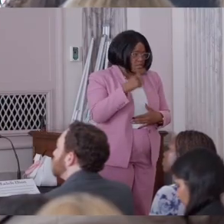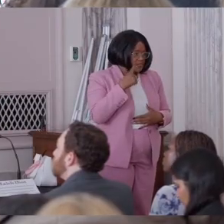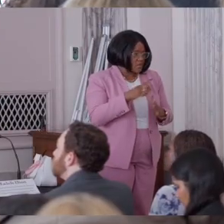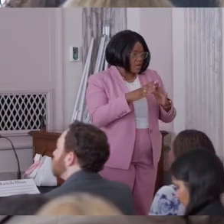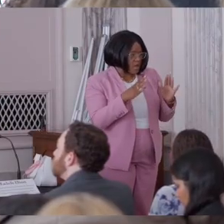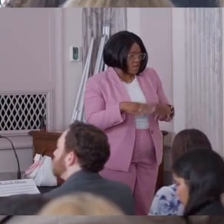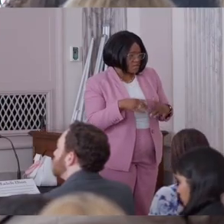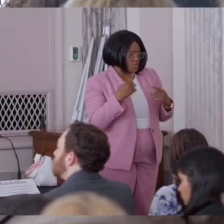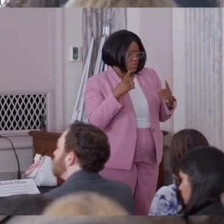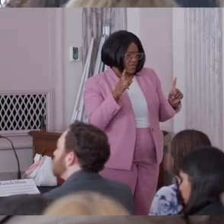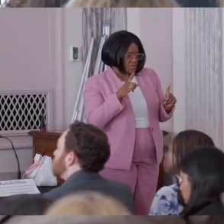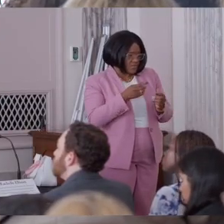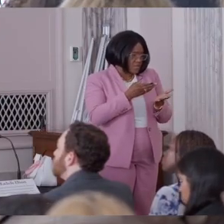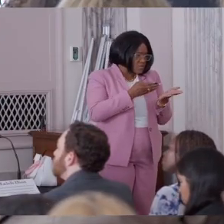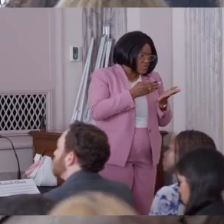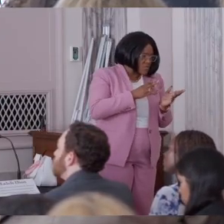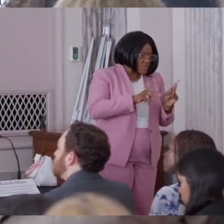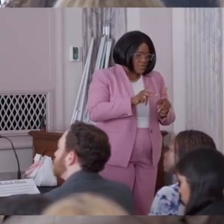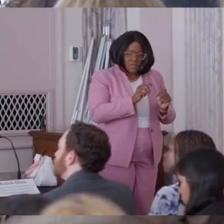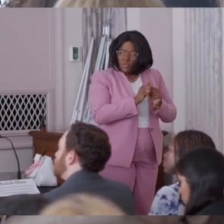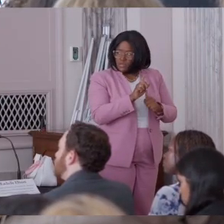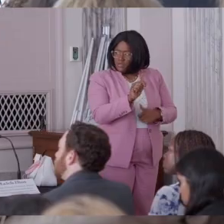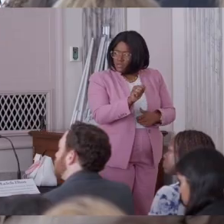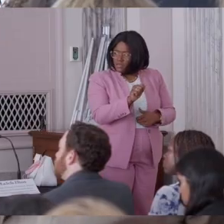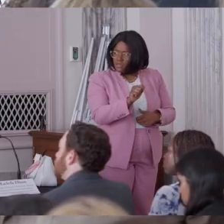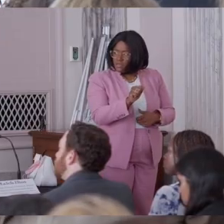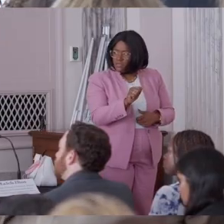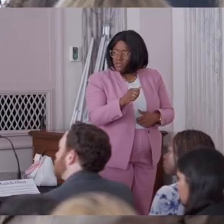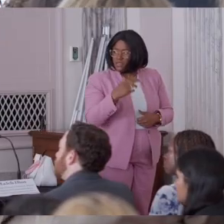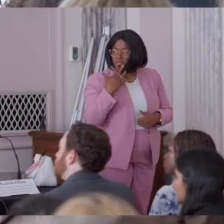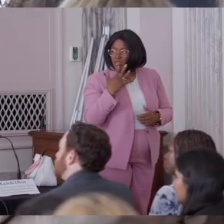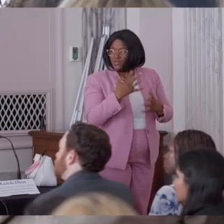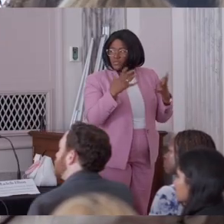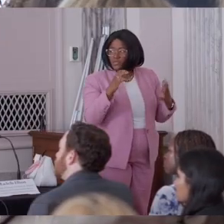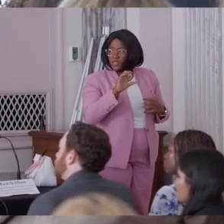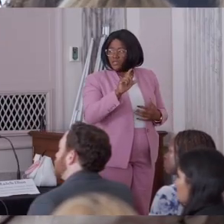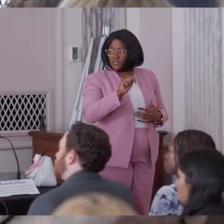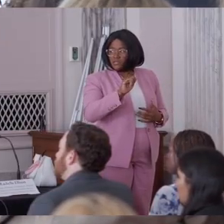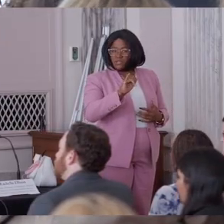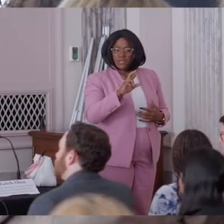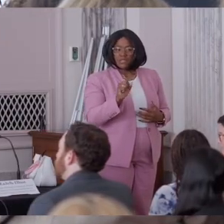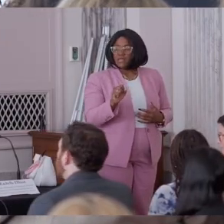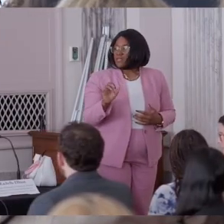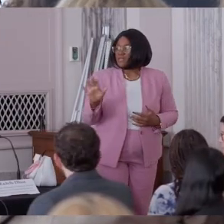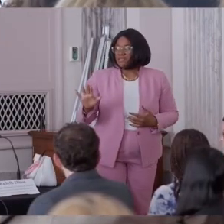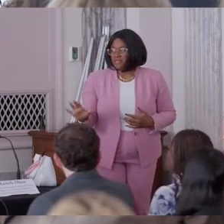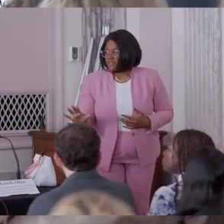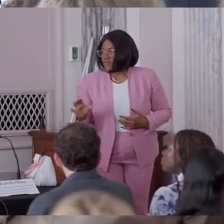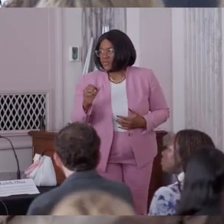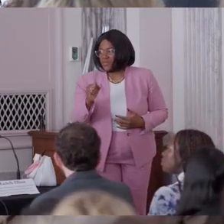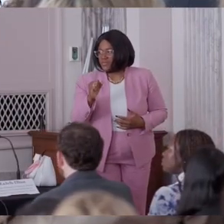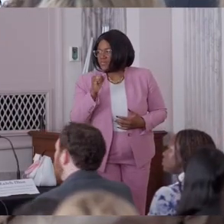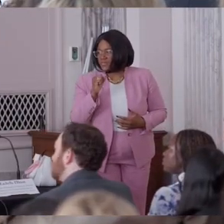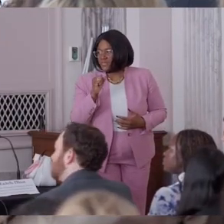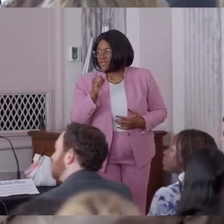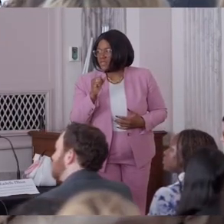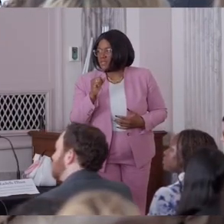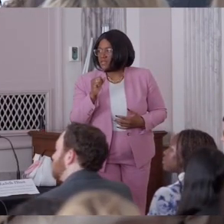to effectively serve people with disabilities? Yeah, thank you so much, Claire, and thank you to Bazelon Center.